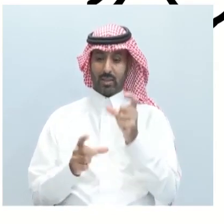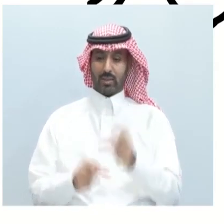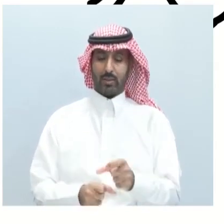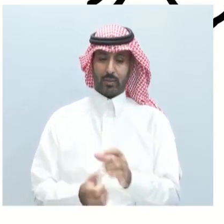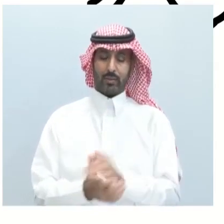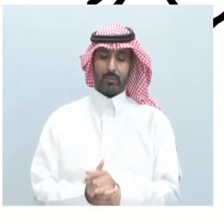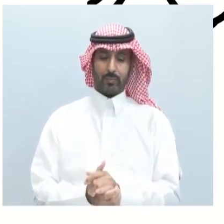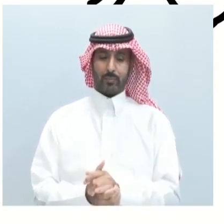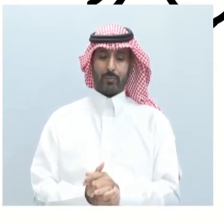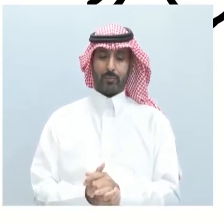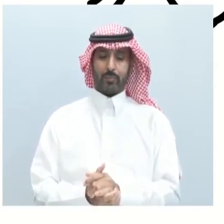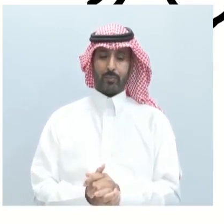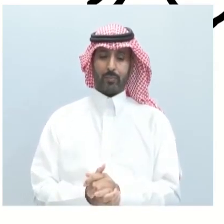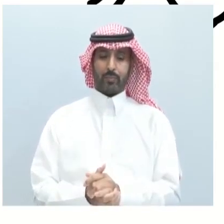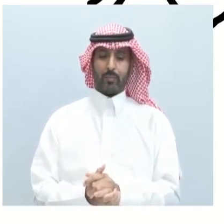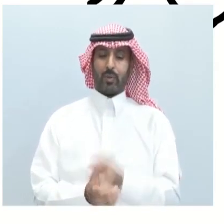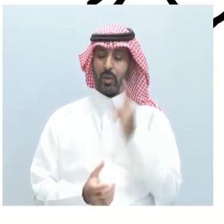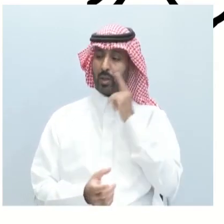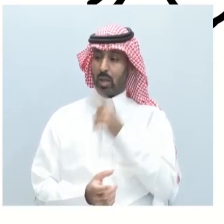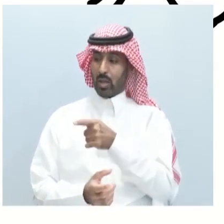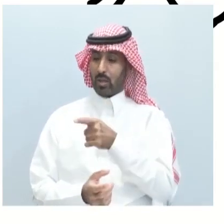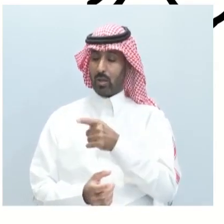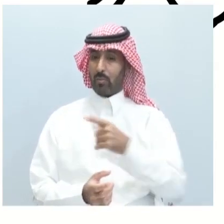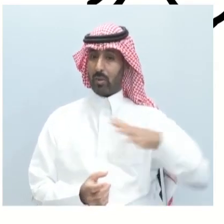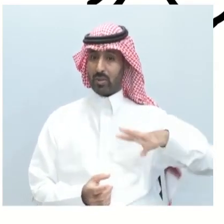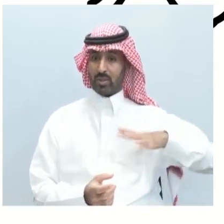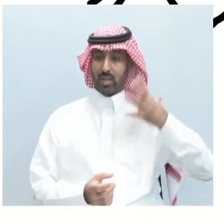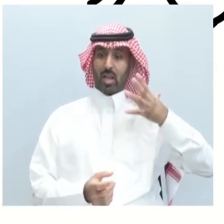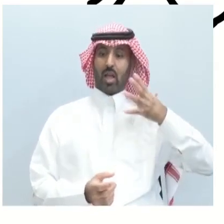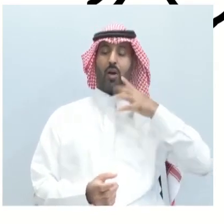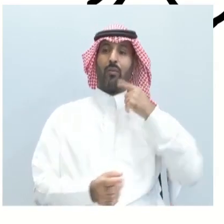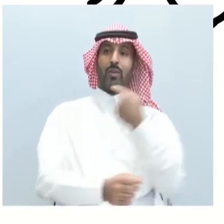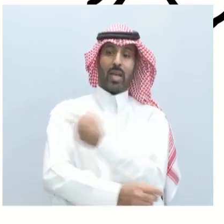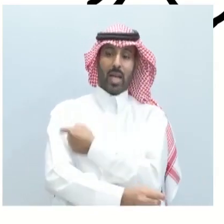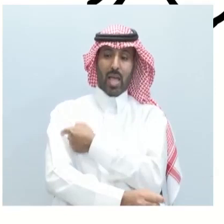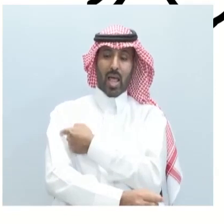Number seven, he is appointed minister of health.